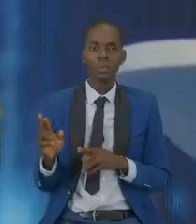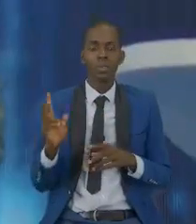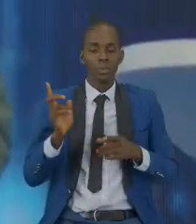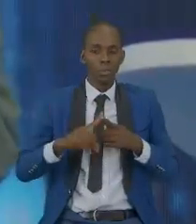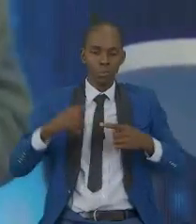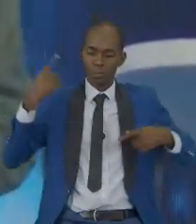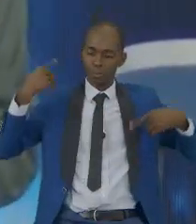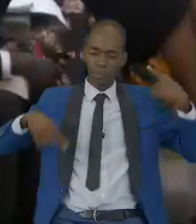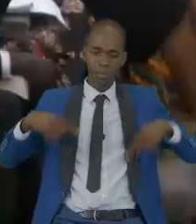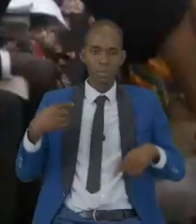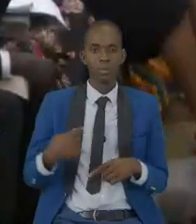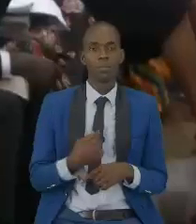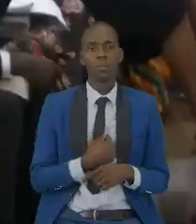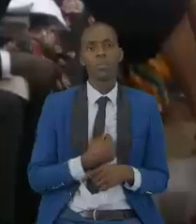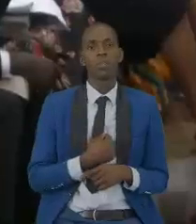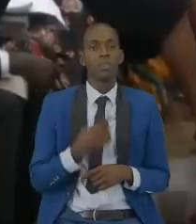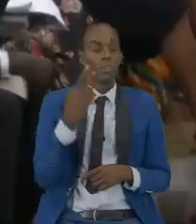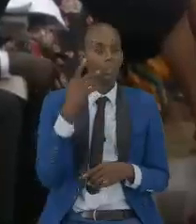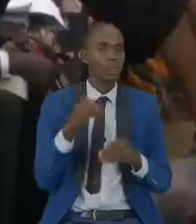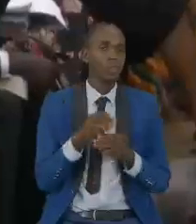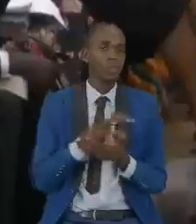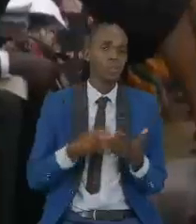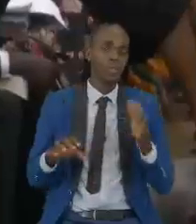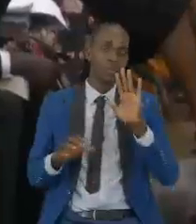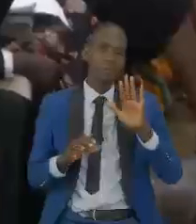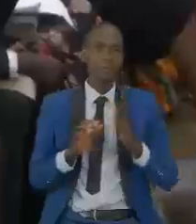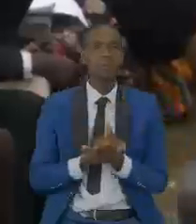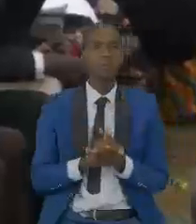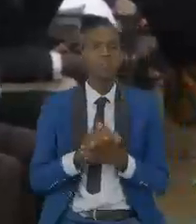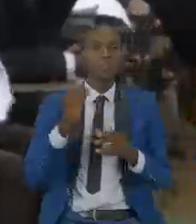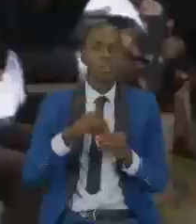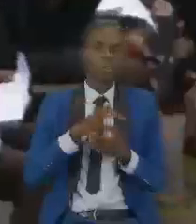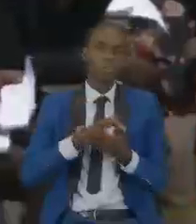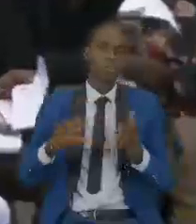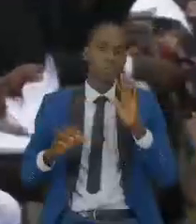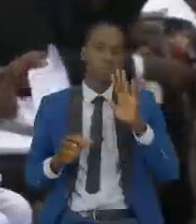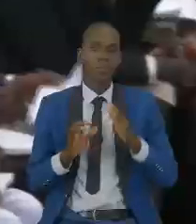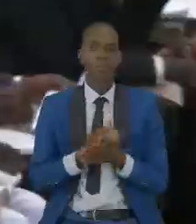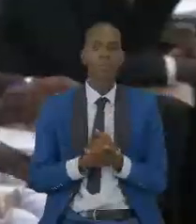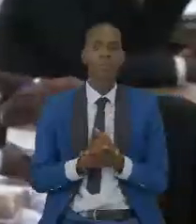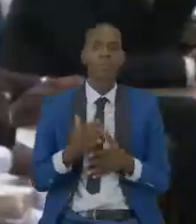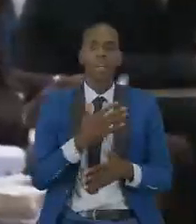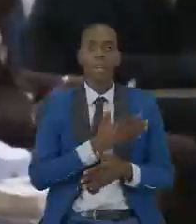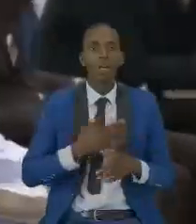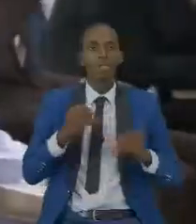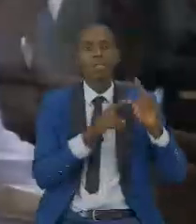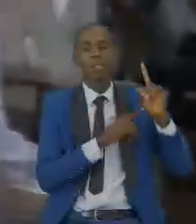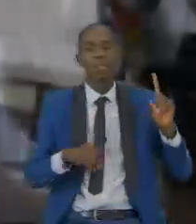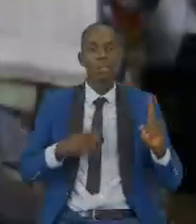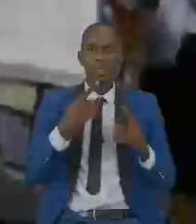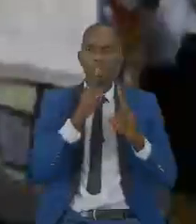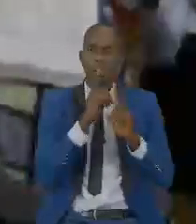me. Look at verse 5. In verse 5, and the Lord said unto Moses,